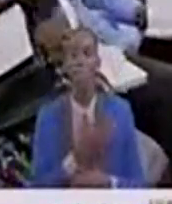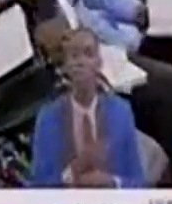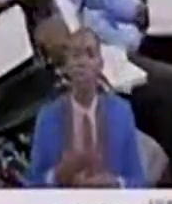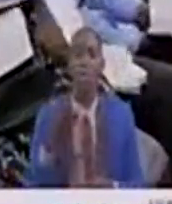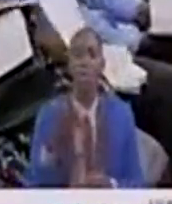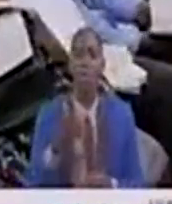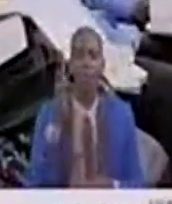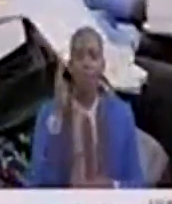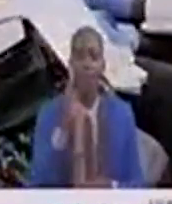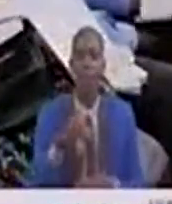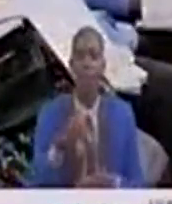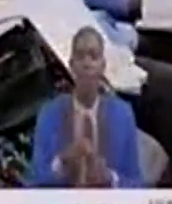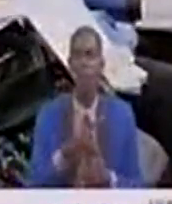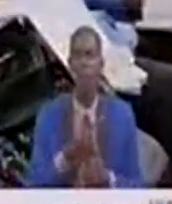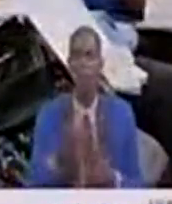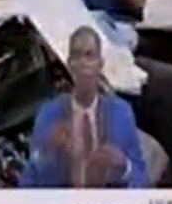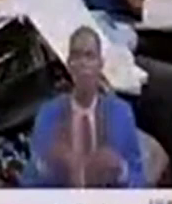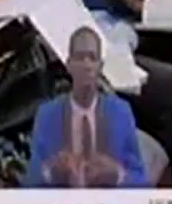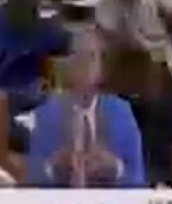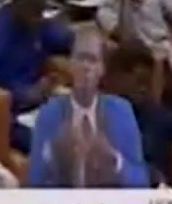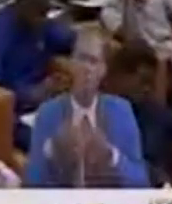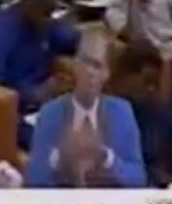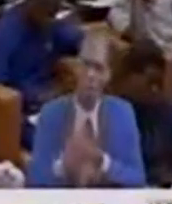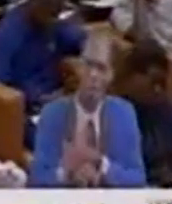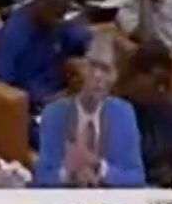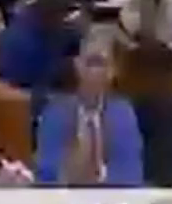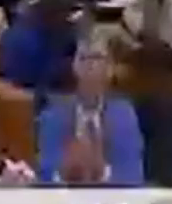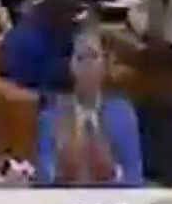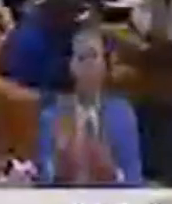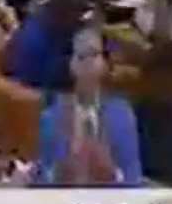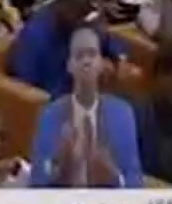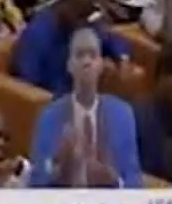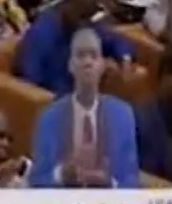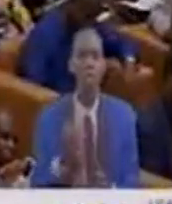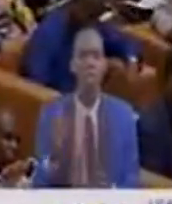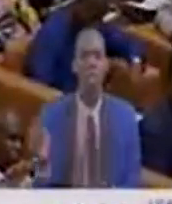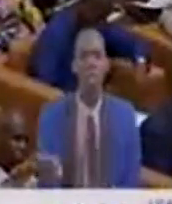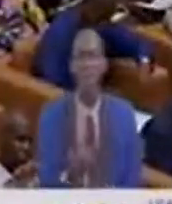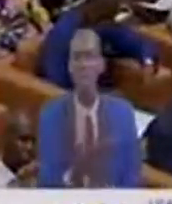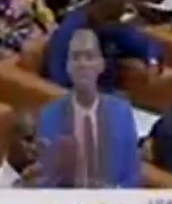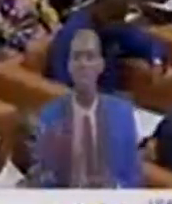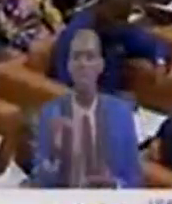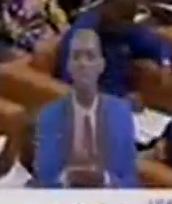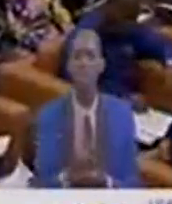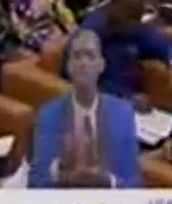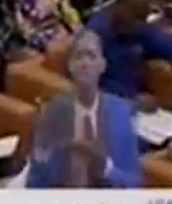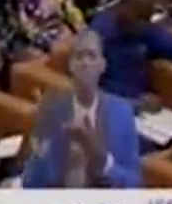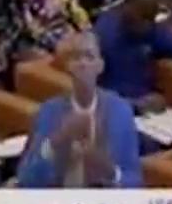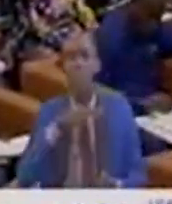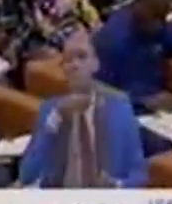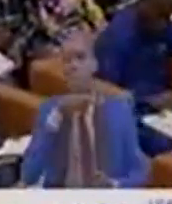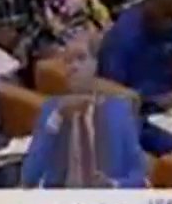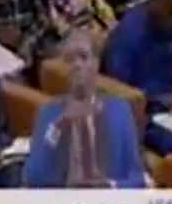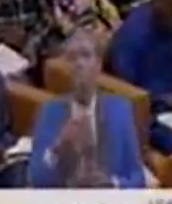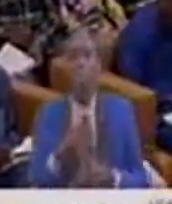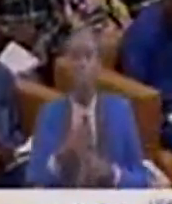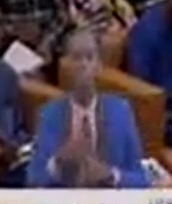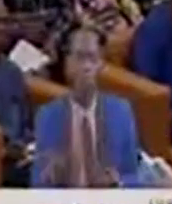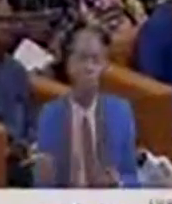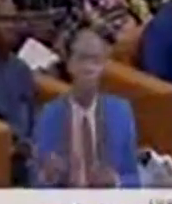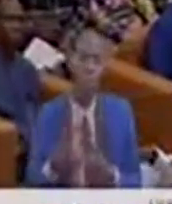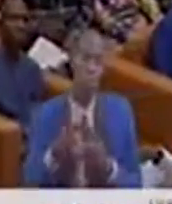no wise enter into it anything that defileth, neither